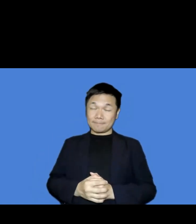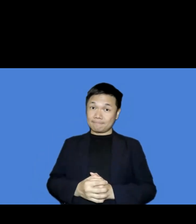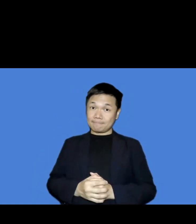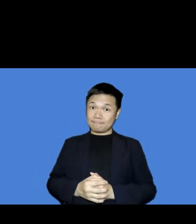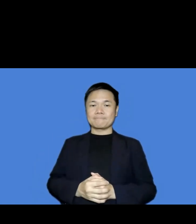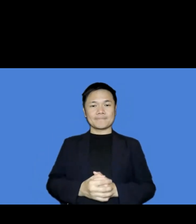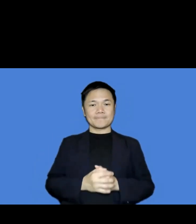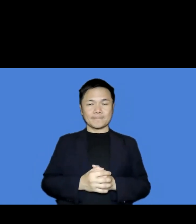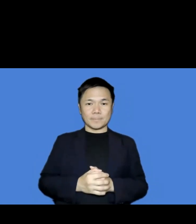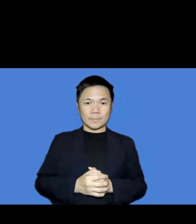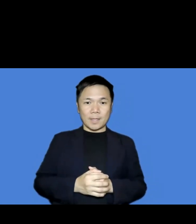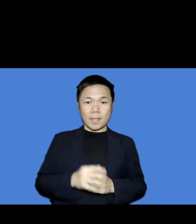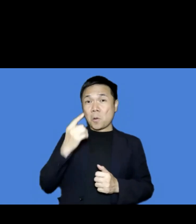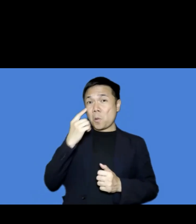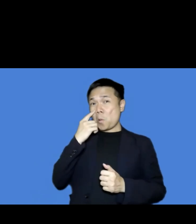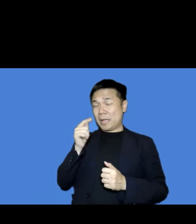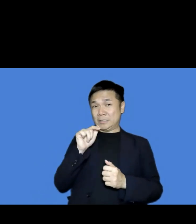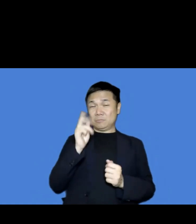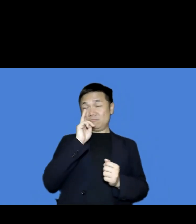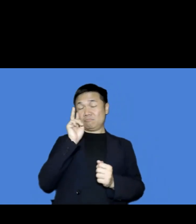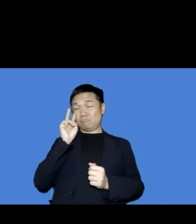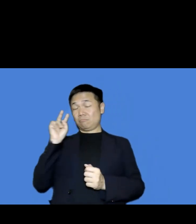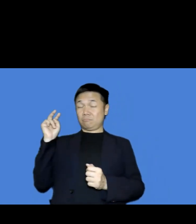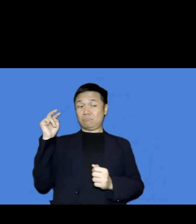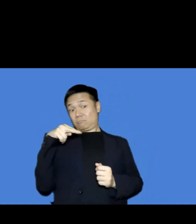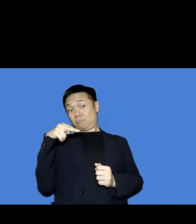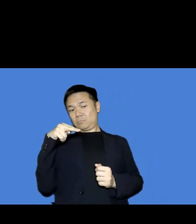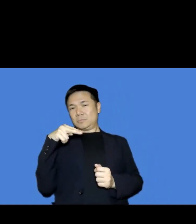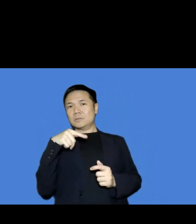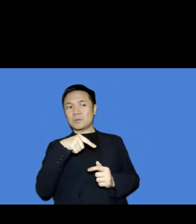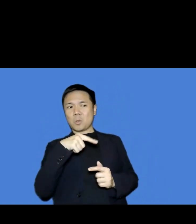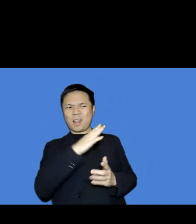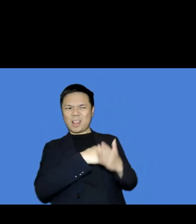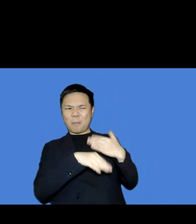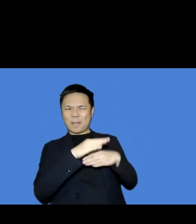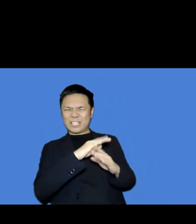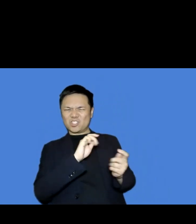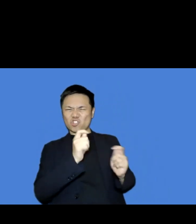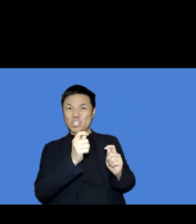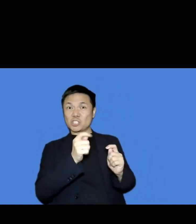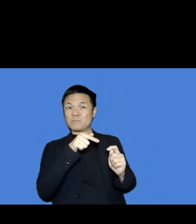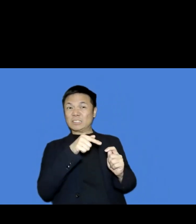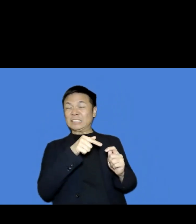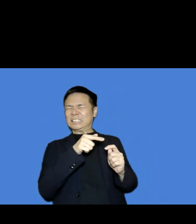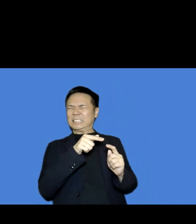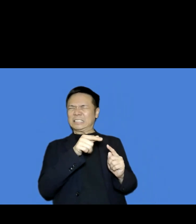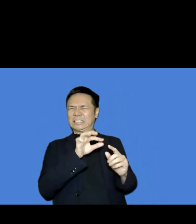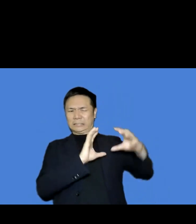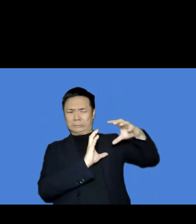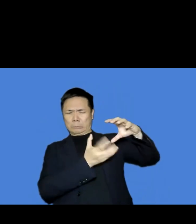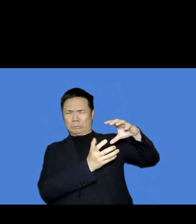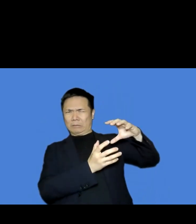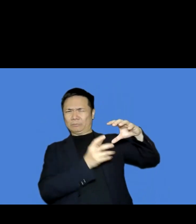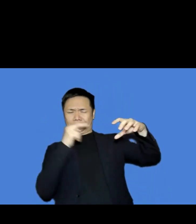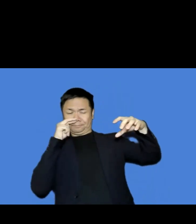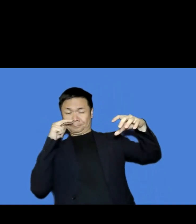And if we want to change the narrative around disability, particularly in the global south, I personally